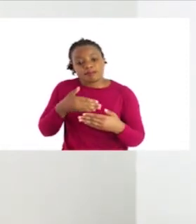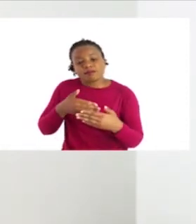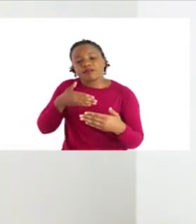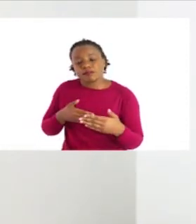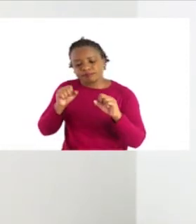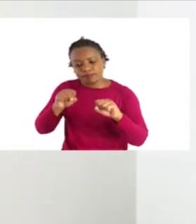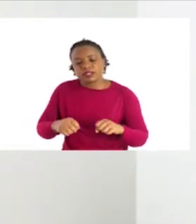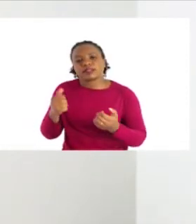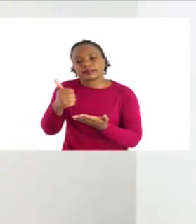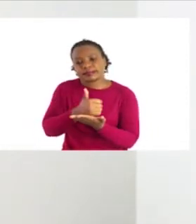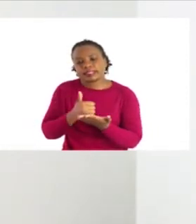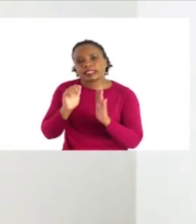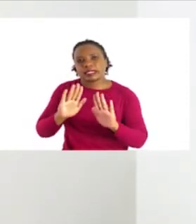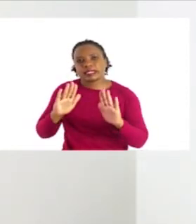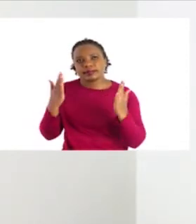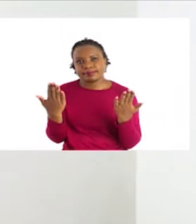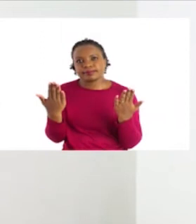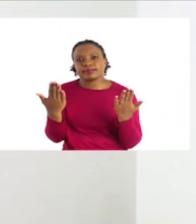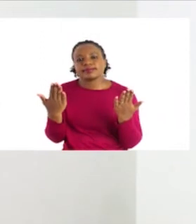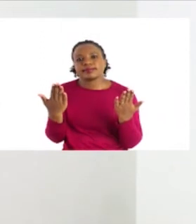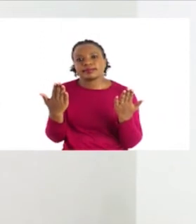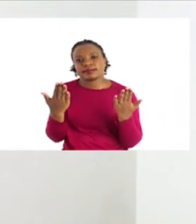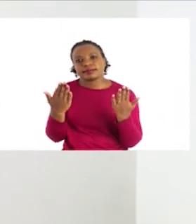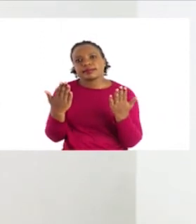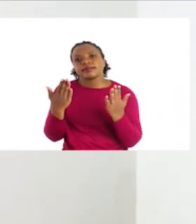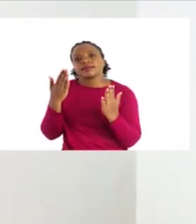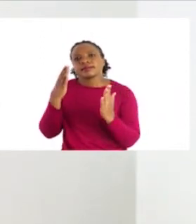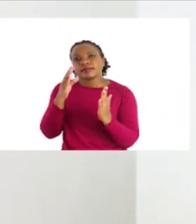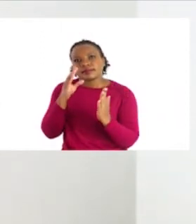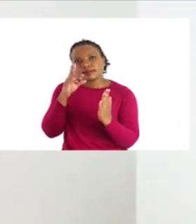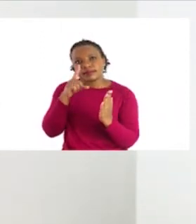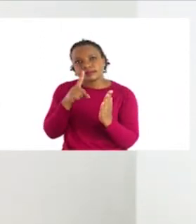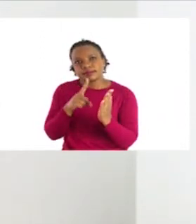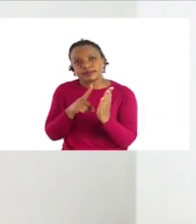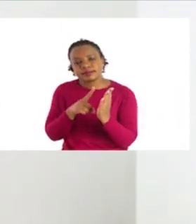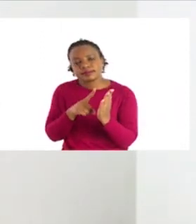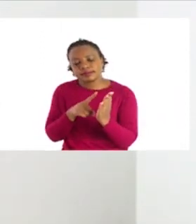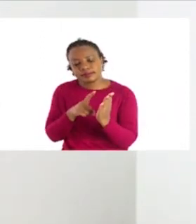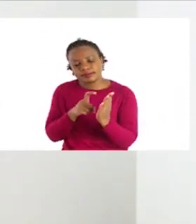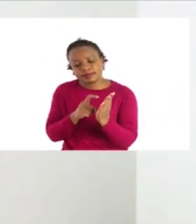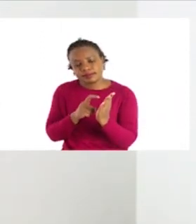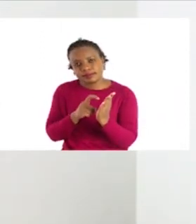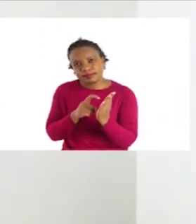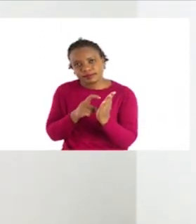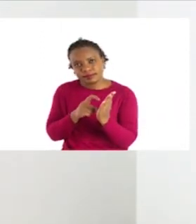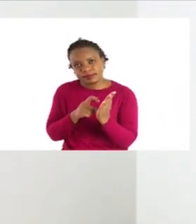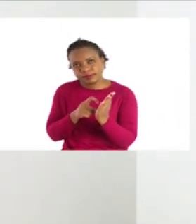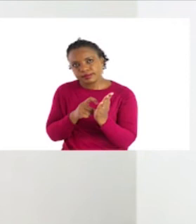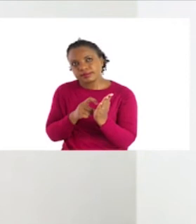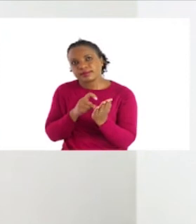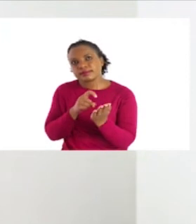start with today's lesson, we are going to take our hand sanitizer and we are going